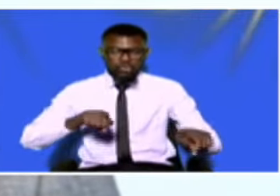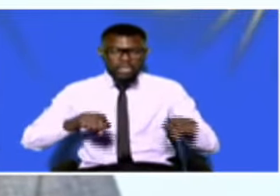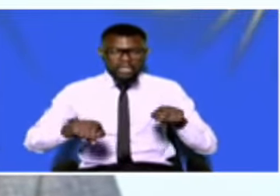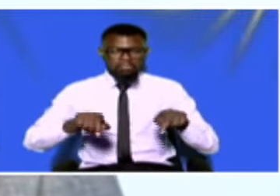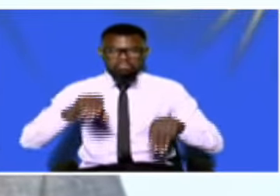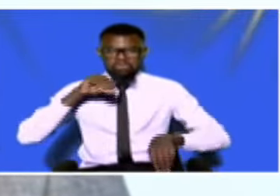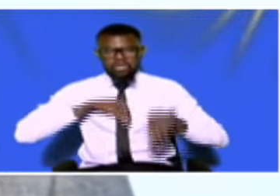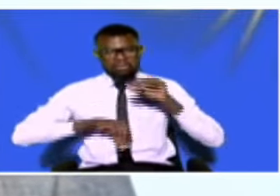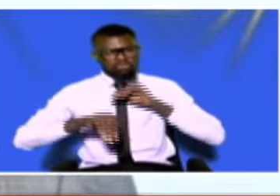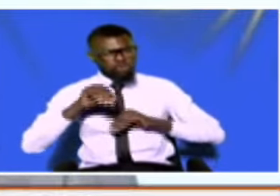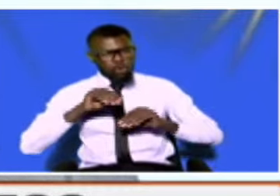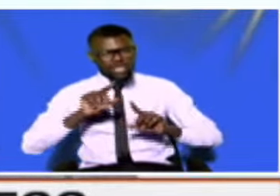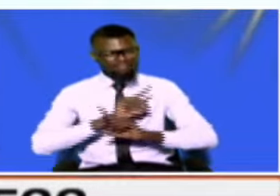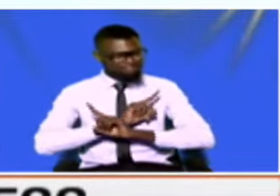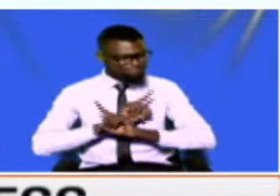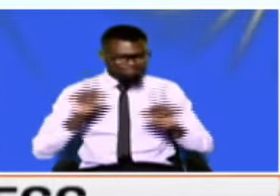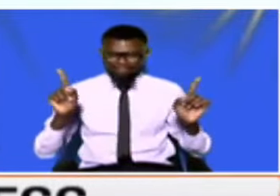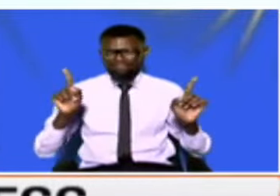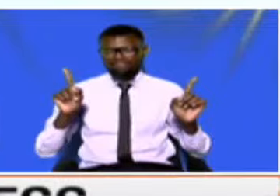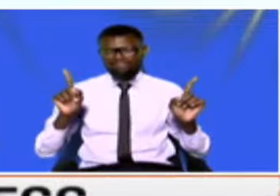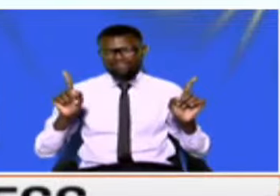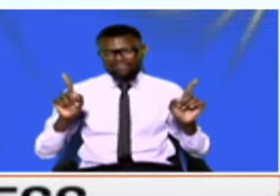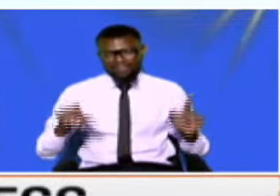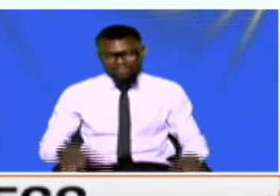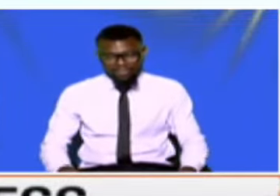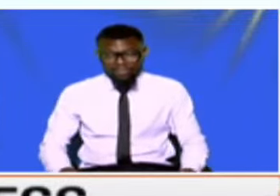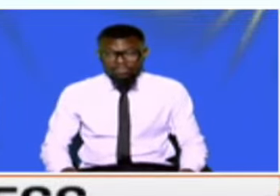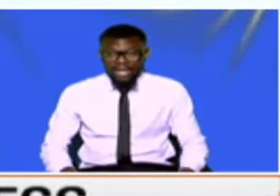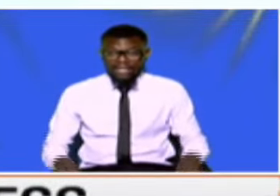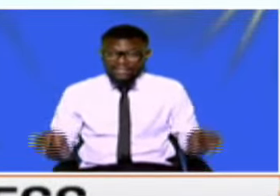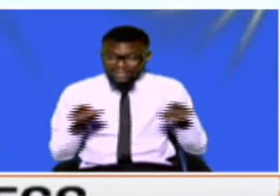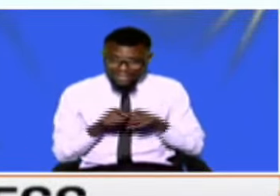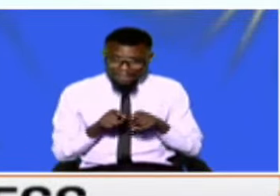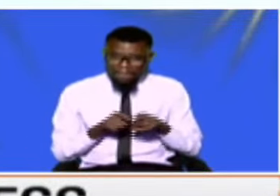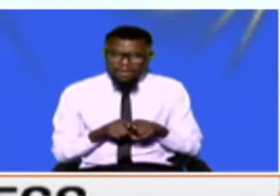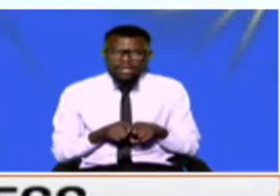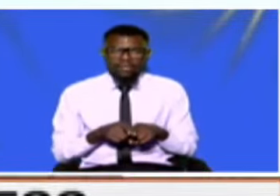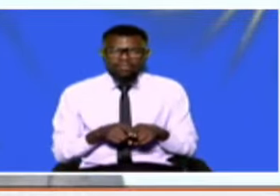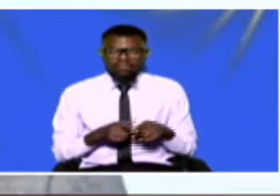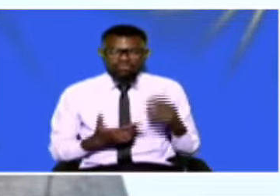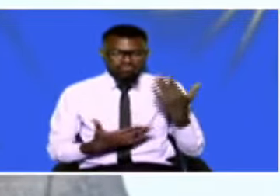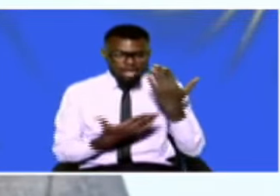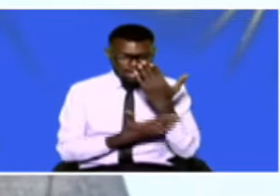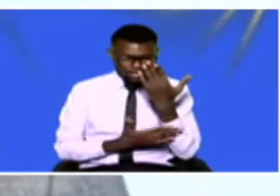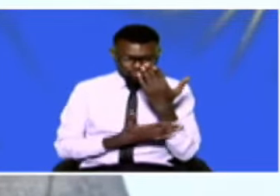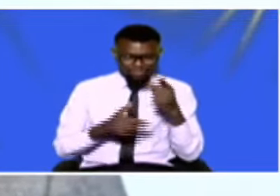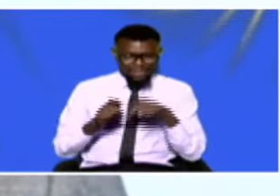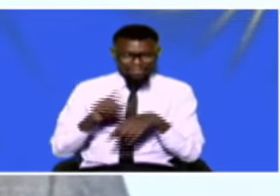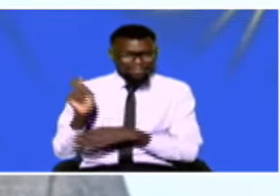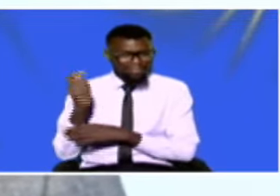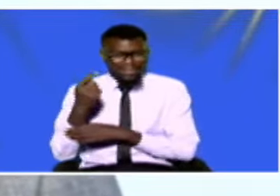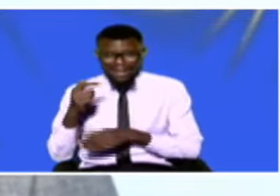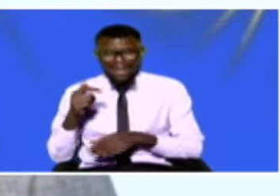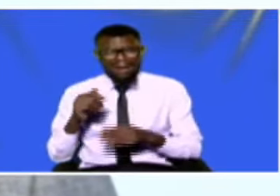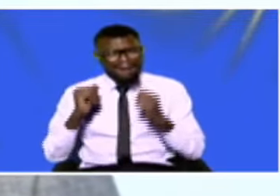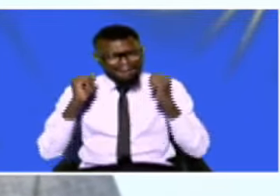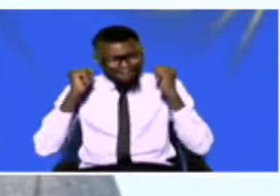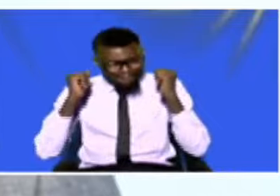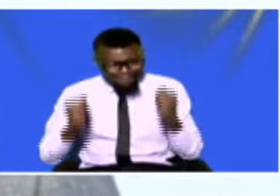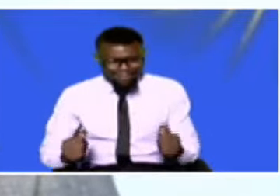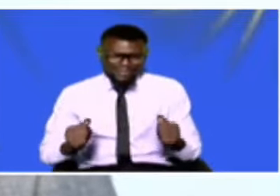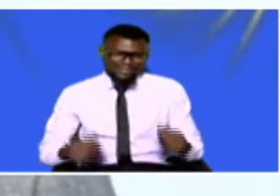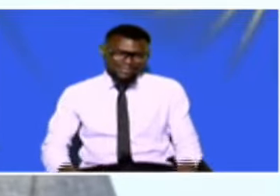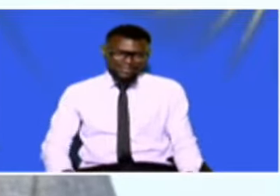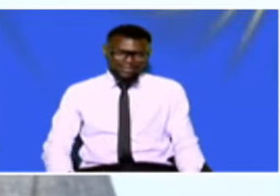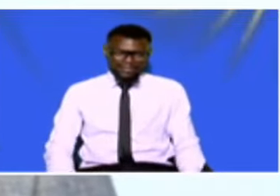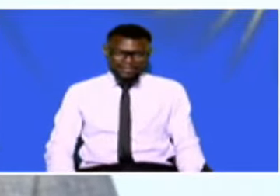corruption. And as you know, to do that in a country like Kenya is hard. And